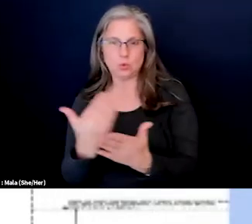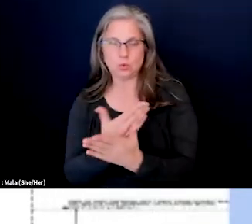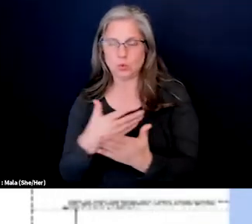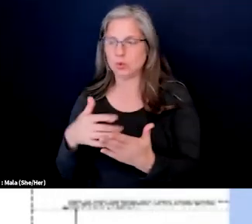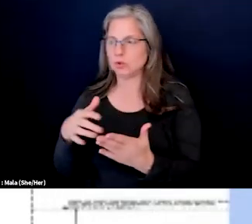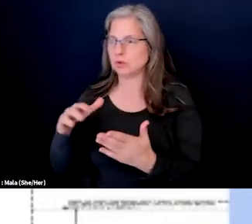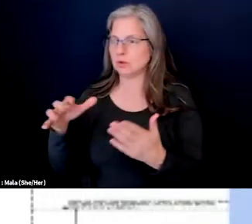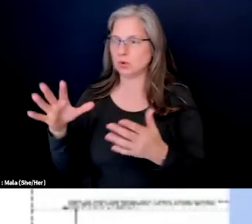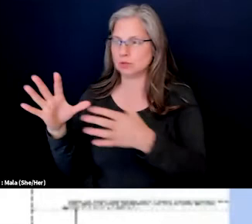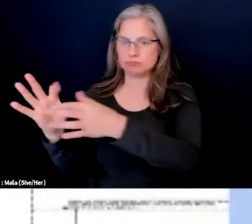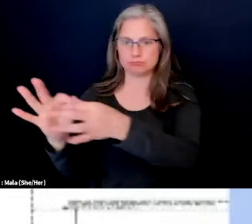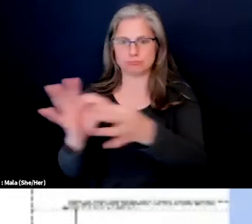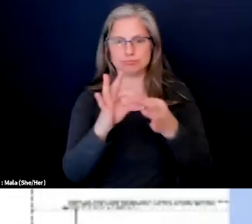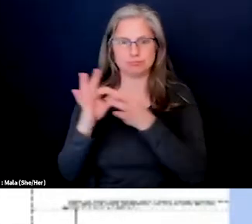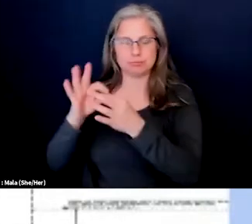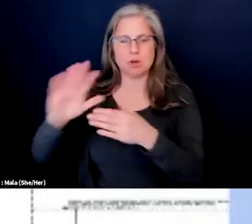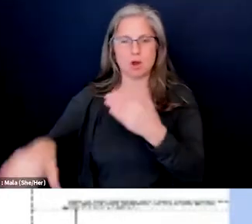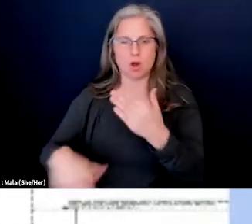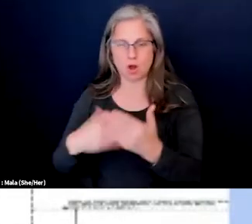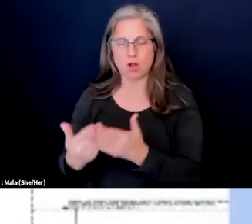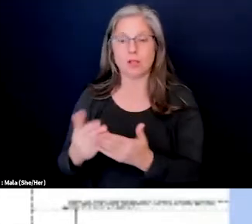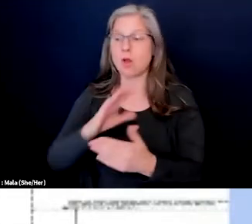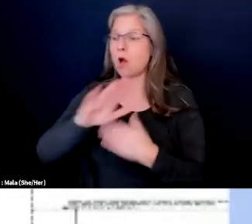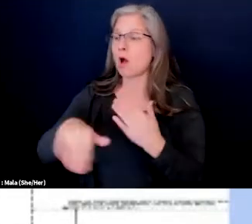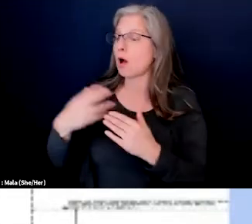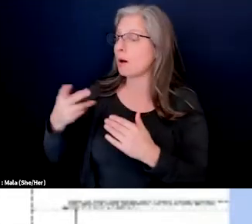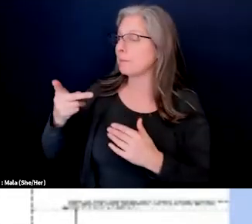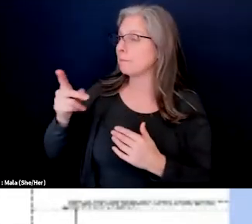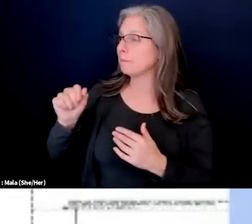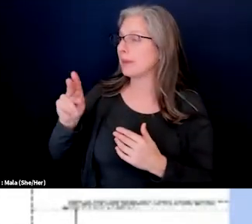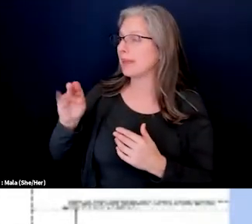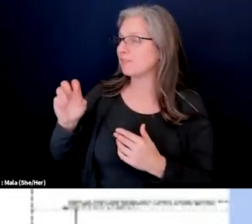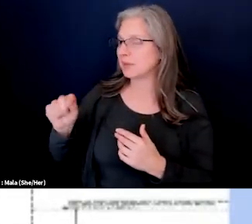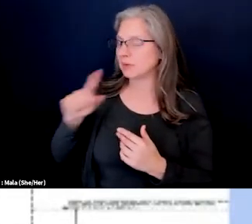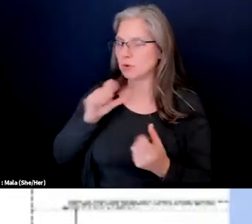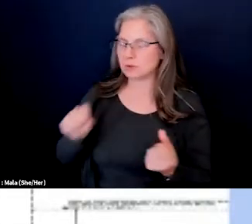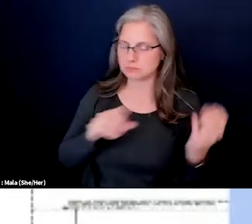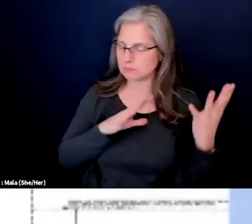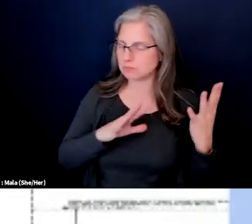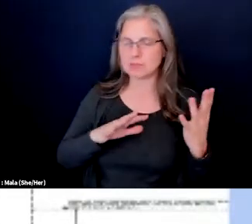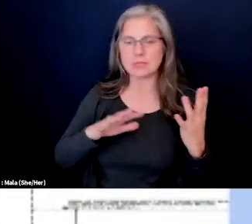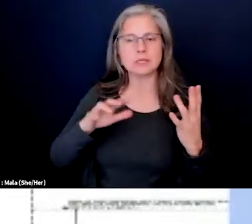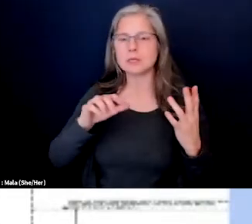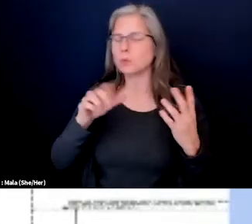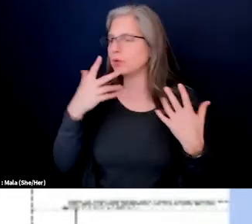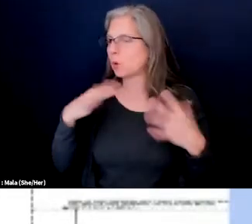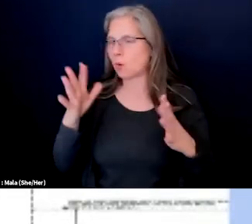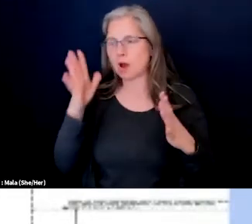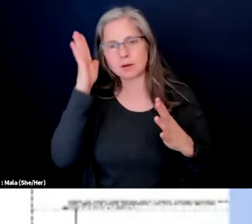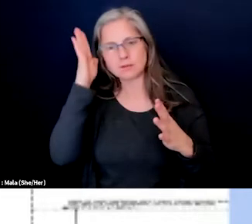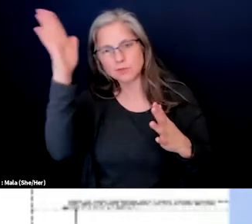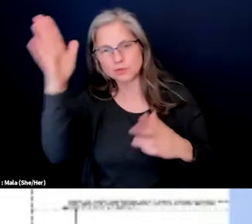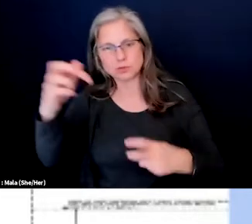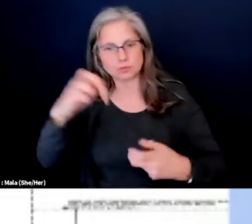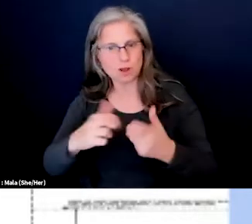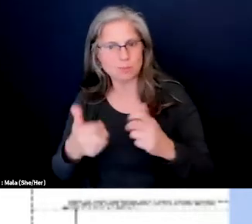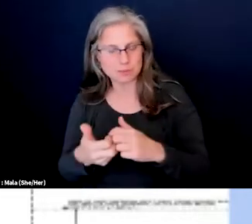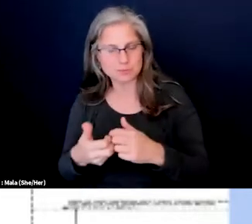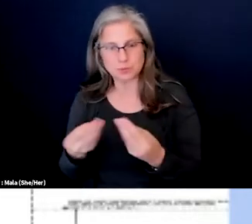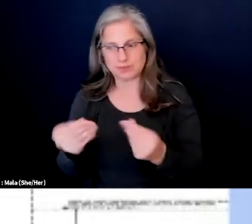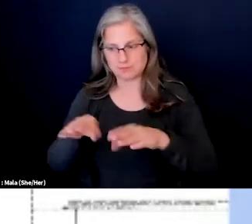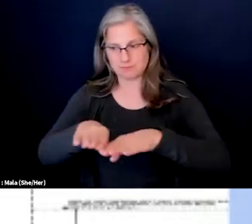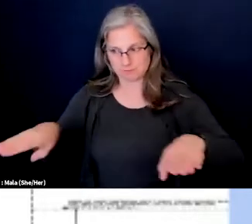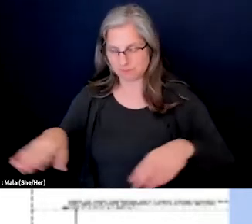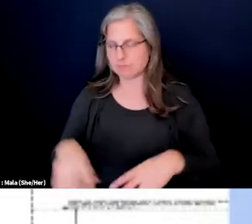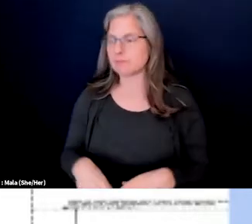spaces and also get rid of all the pavement in that area so we don't have a maintenance issue moving into the future. So to summarize, we